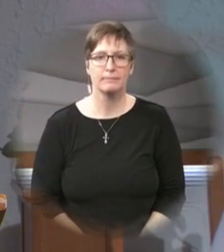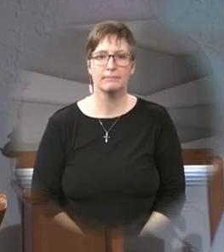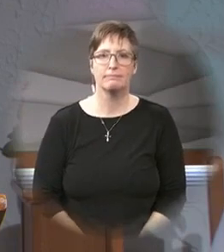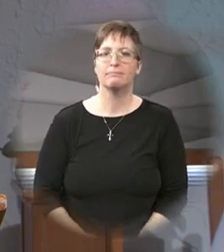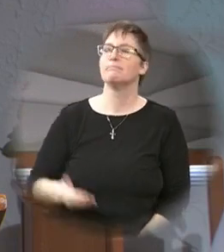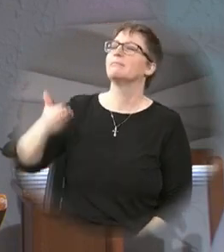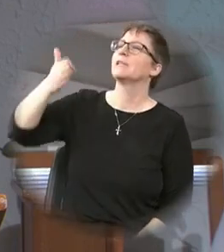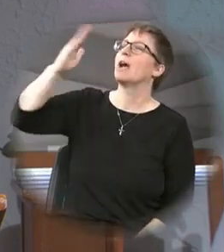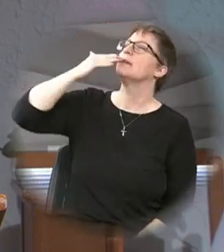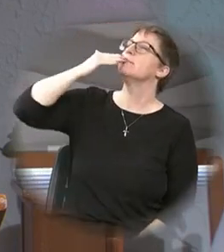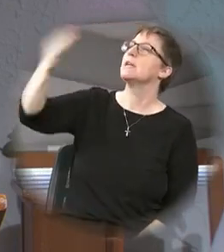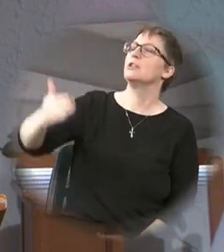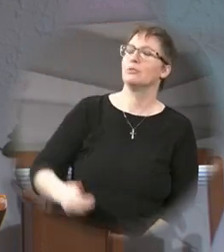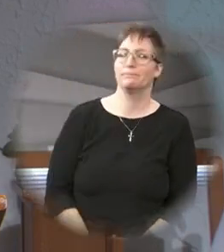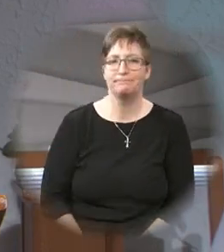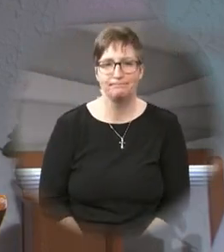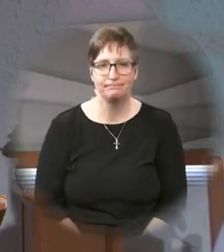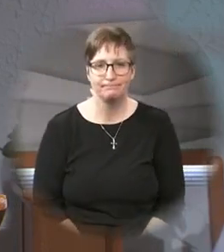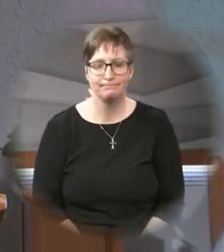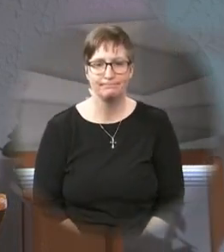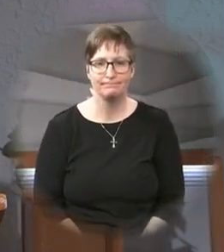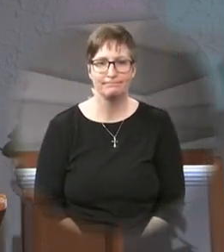Thanks be to God.